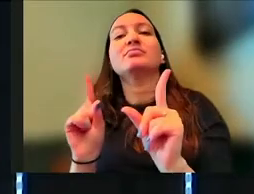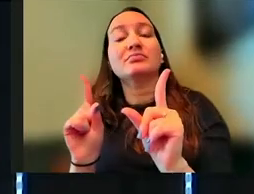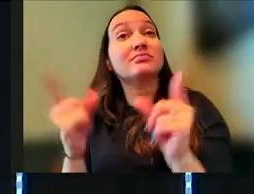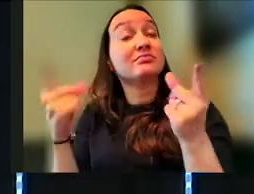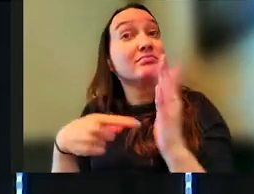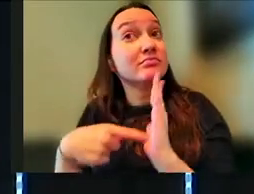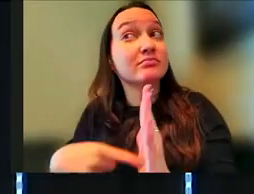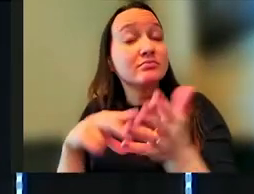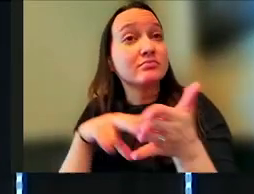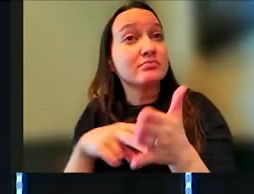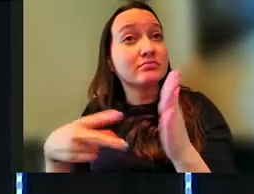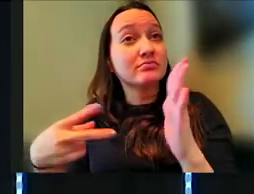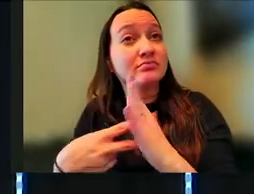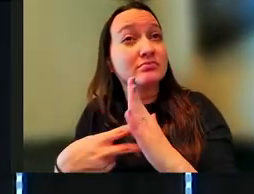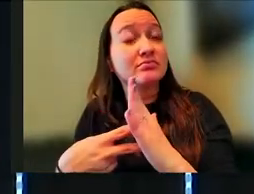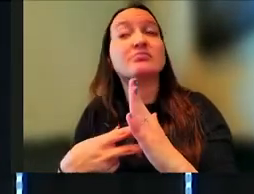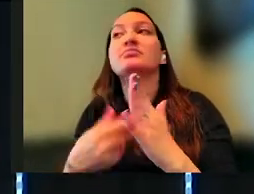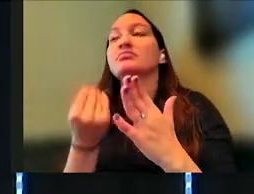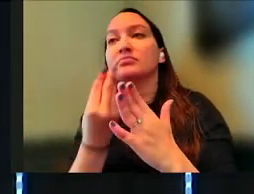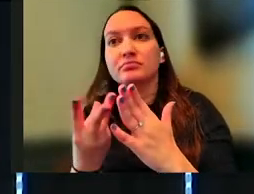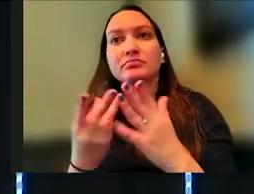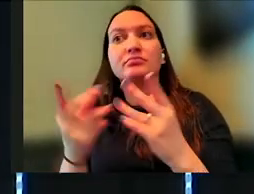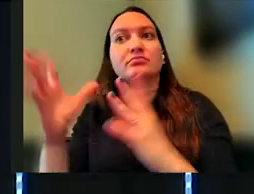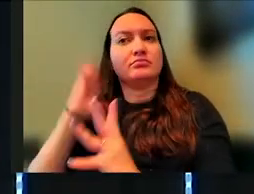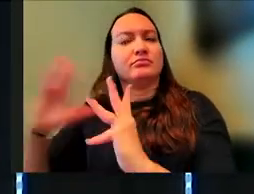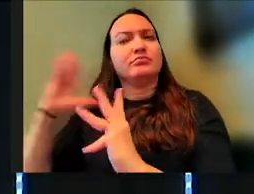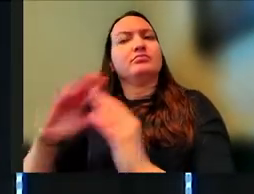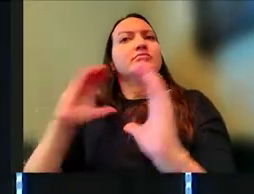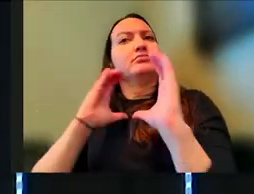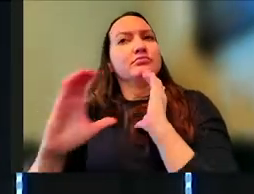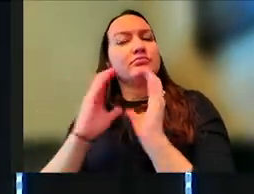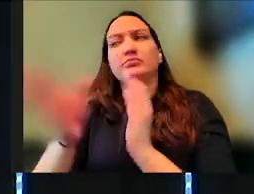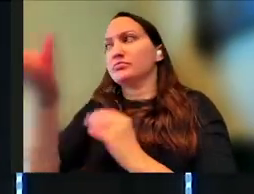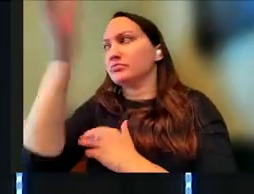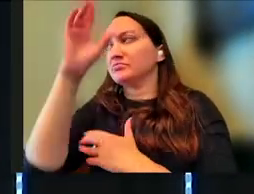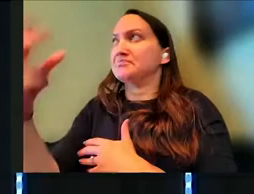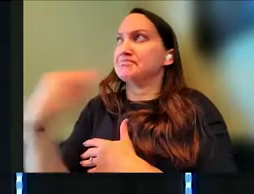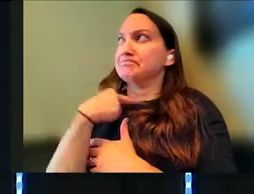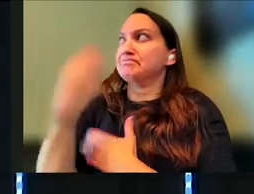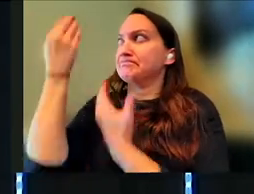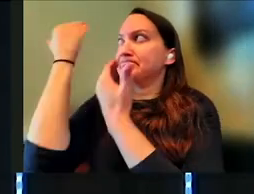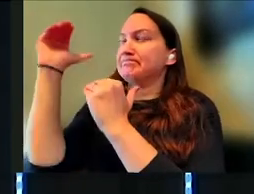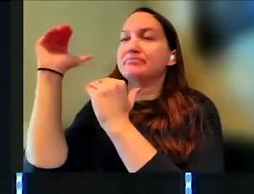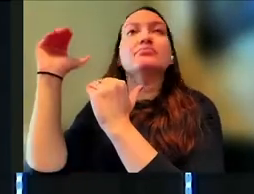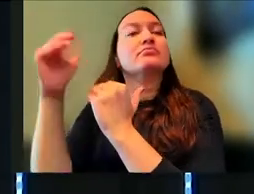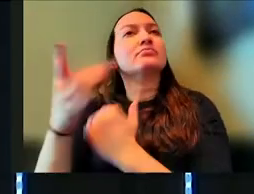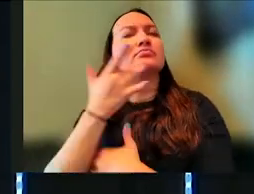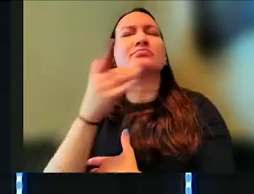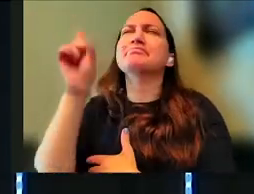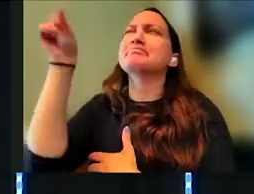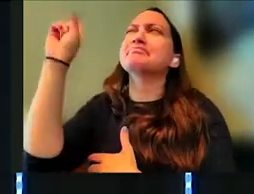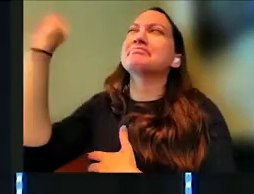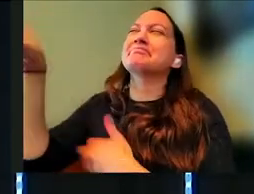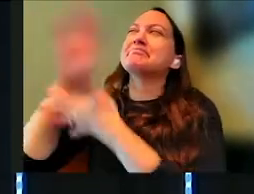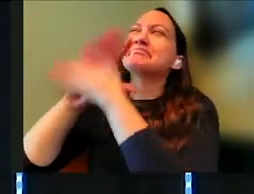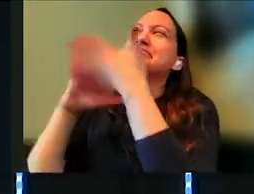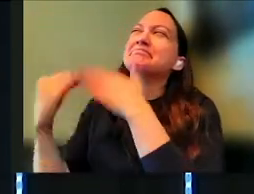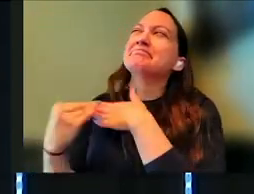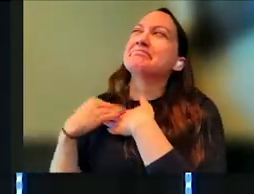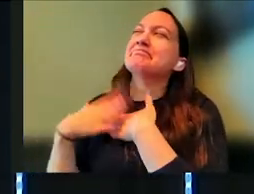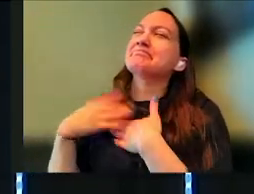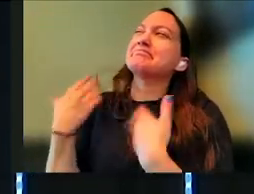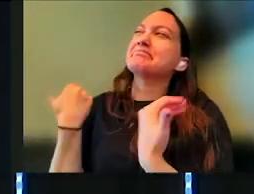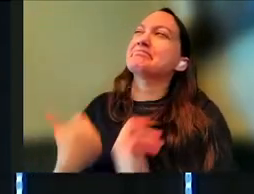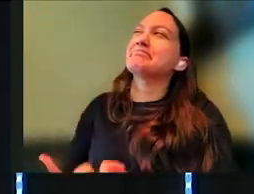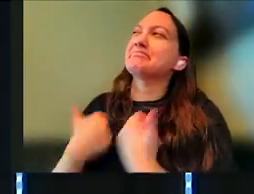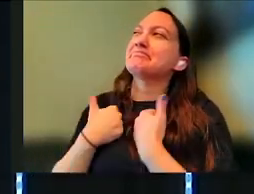us, a few things, okay? Kind of takes us back to that conversation of us putting God in a box. You remember that? We like to think, oh, here's how you should work in my life, God. Here's the expectations I'm